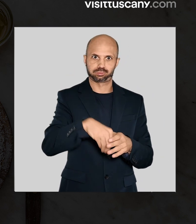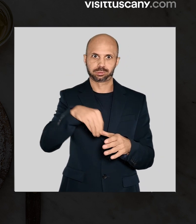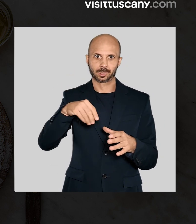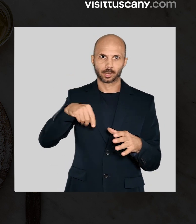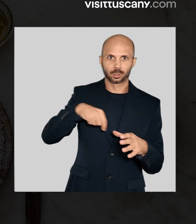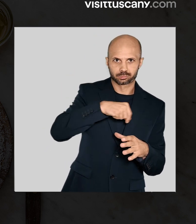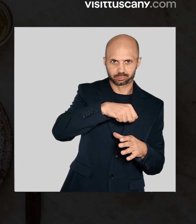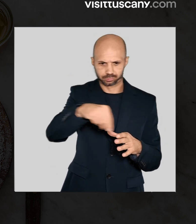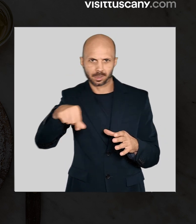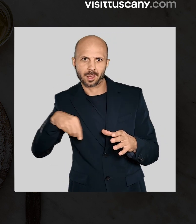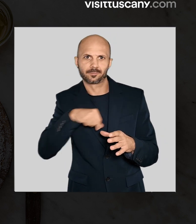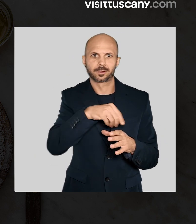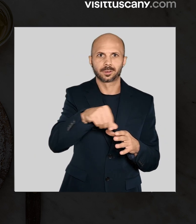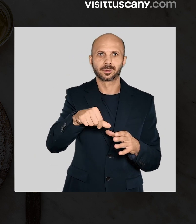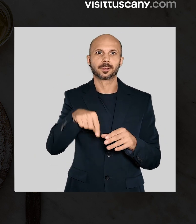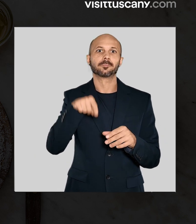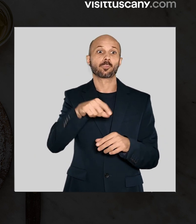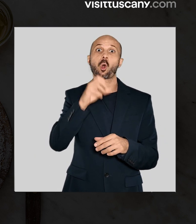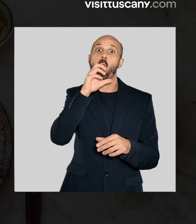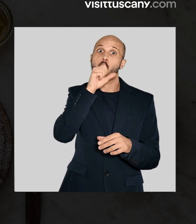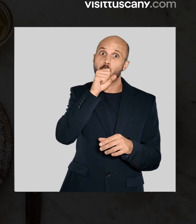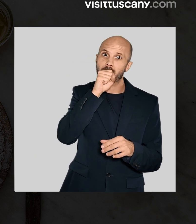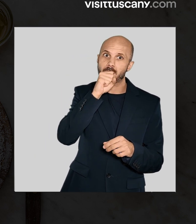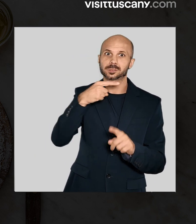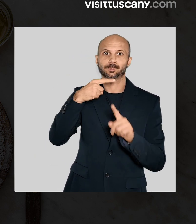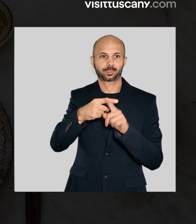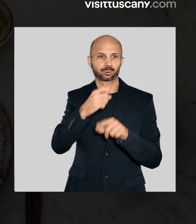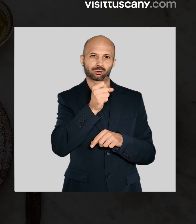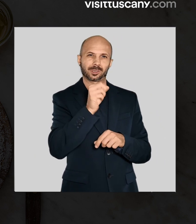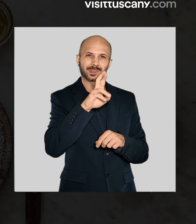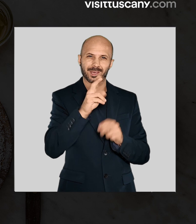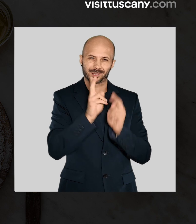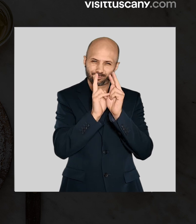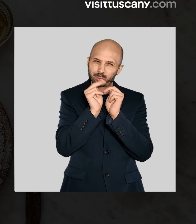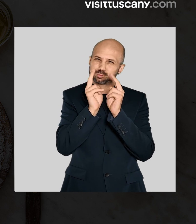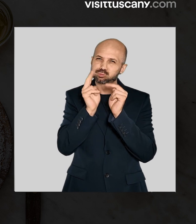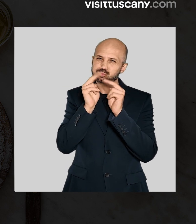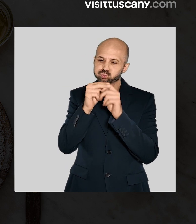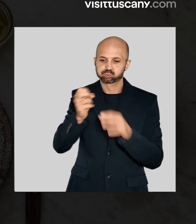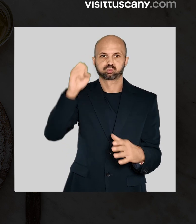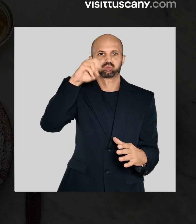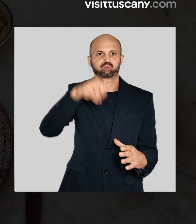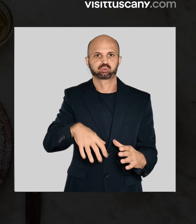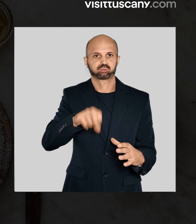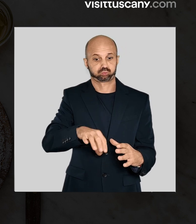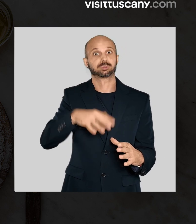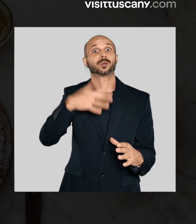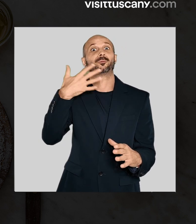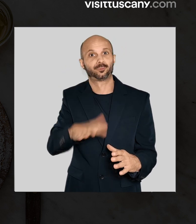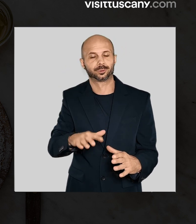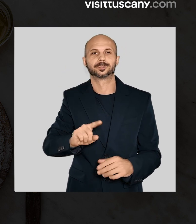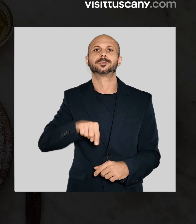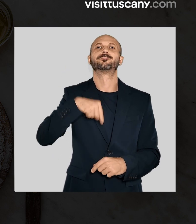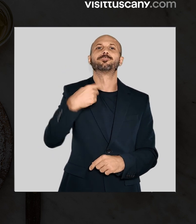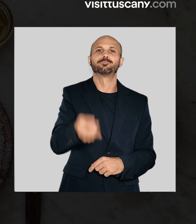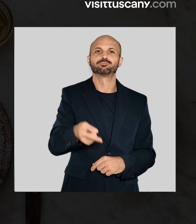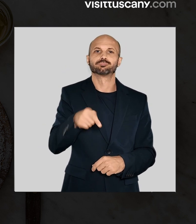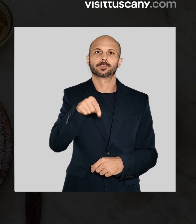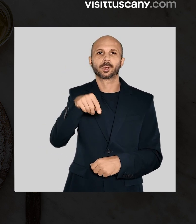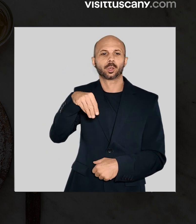In a large bowl, add the toasted almonds, the flour, the finely chopped orange and citron candied peels, and the spices.